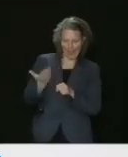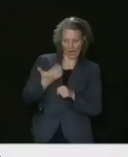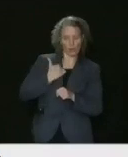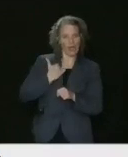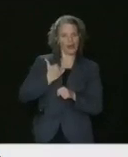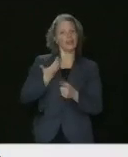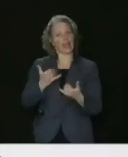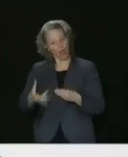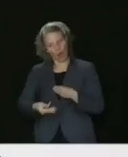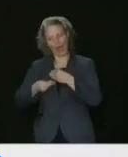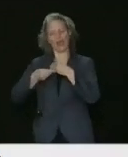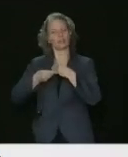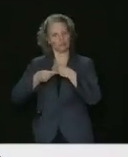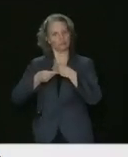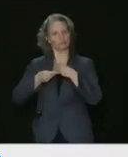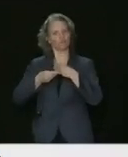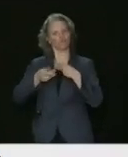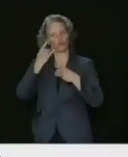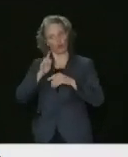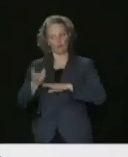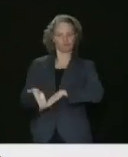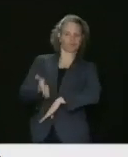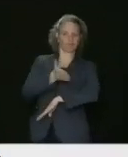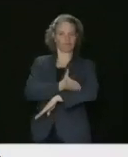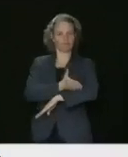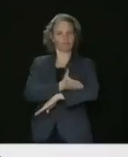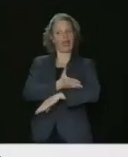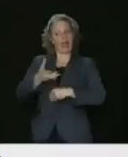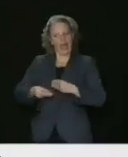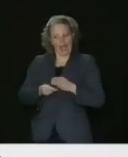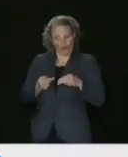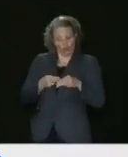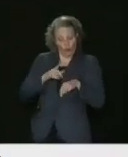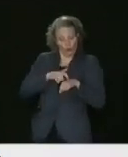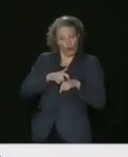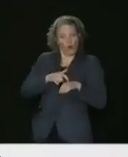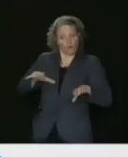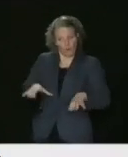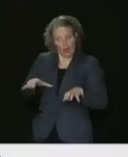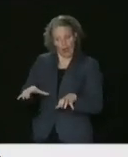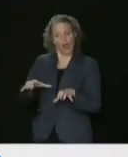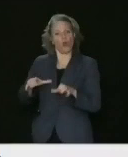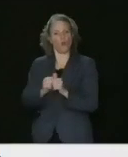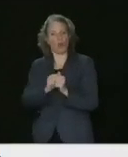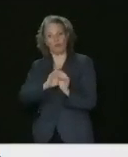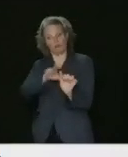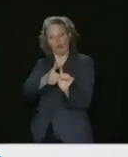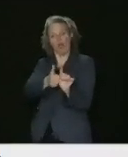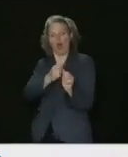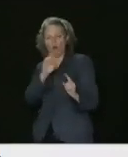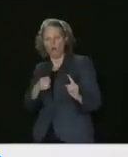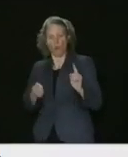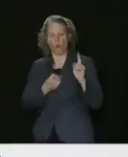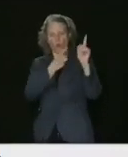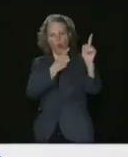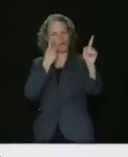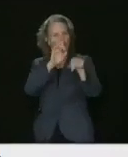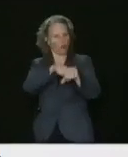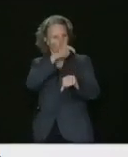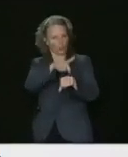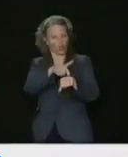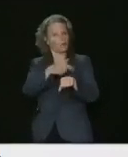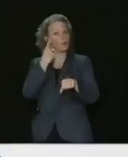strategic actions with a long-term vision. Indeed, by investing in our domestic